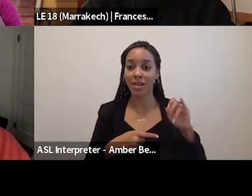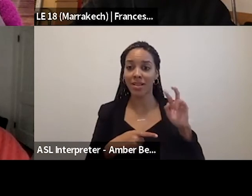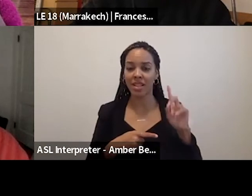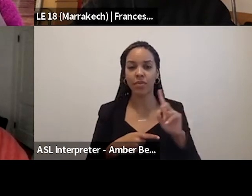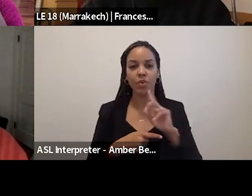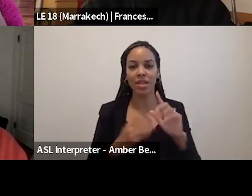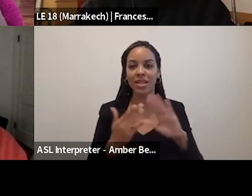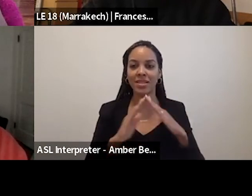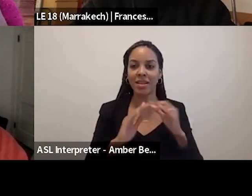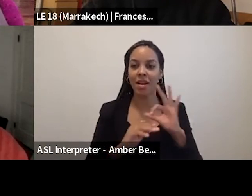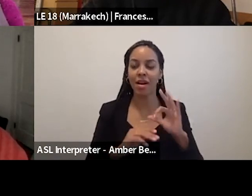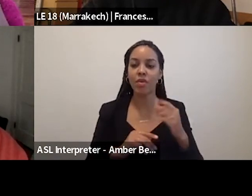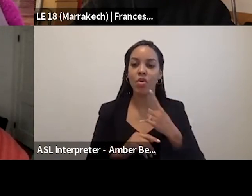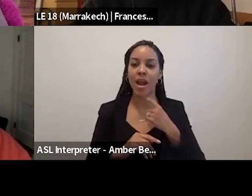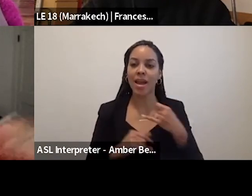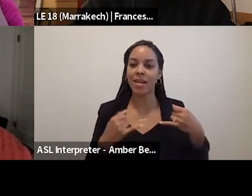boundaries. The